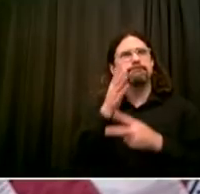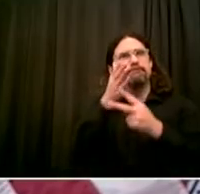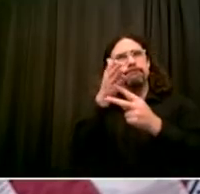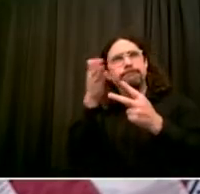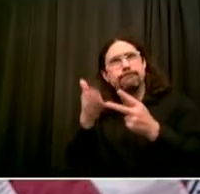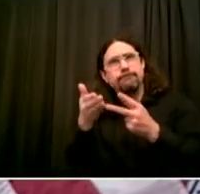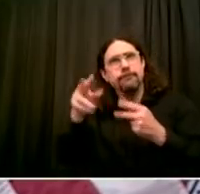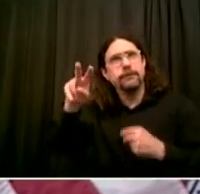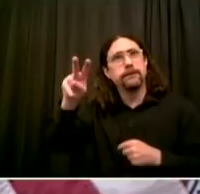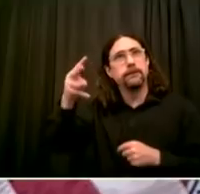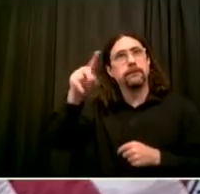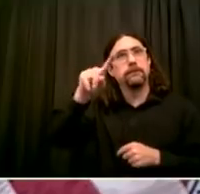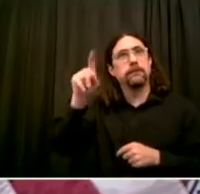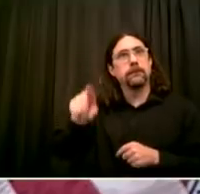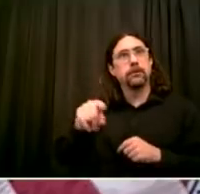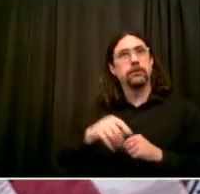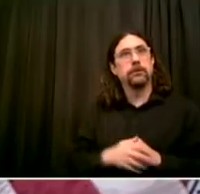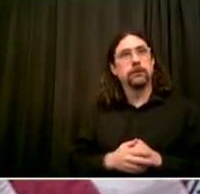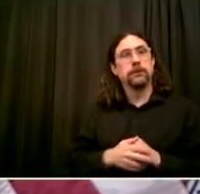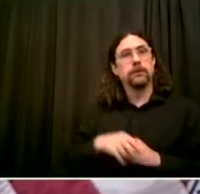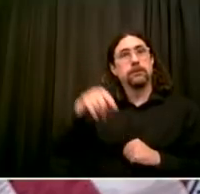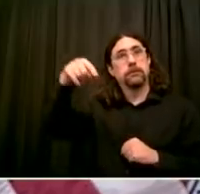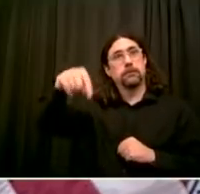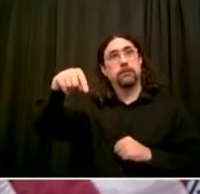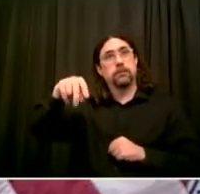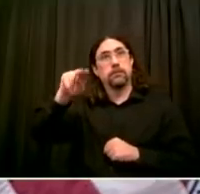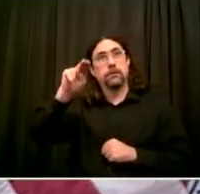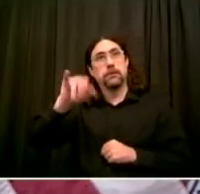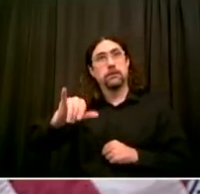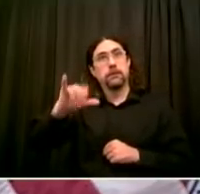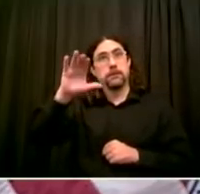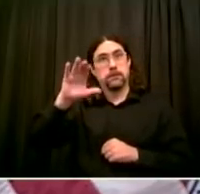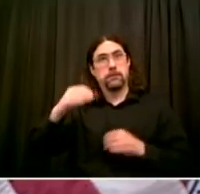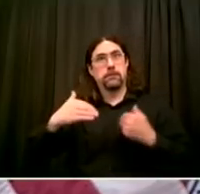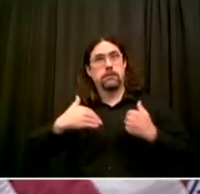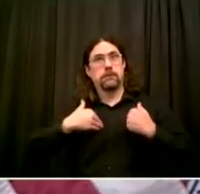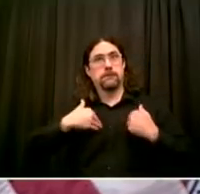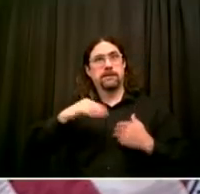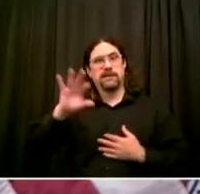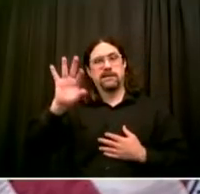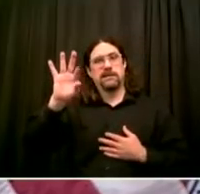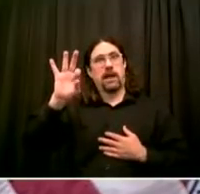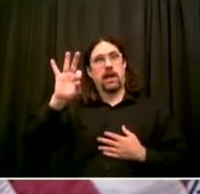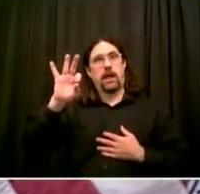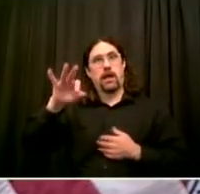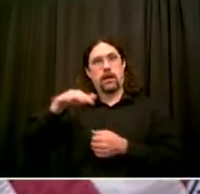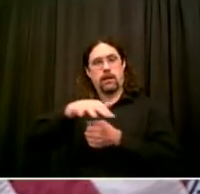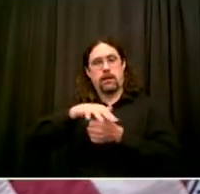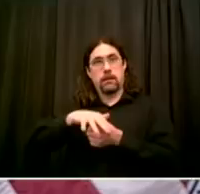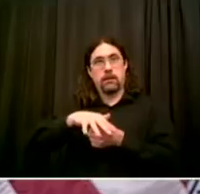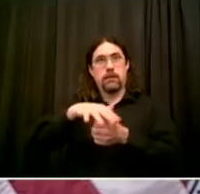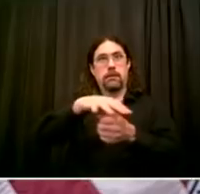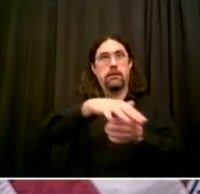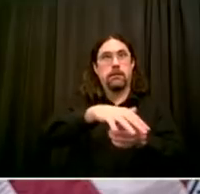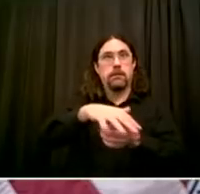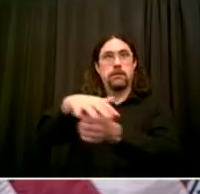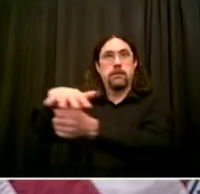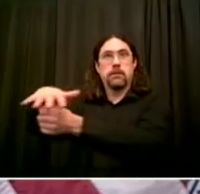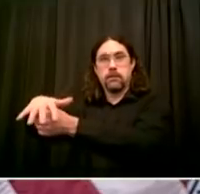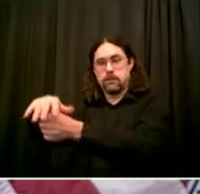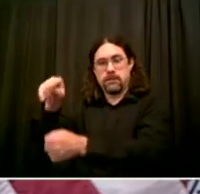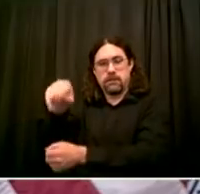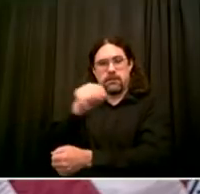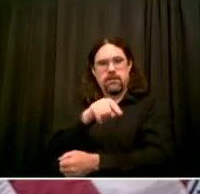much, Katie. I love the phrase bar-heavy areas. That's like one of those government